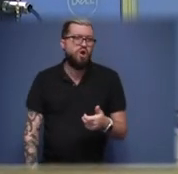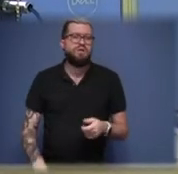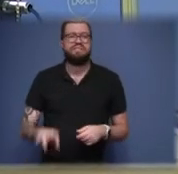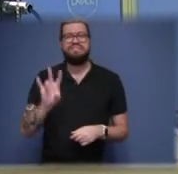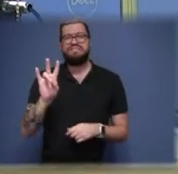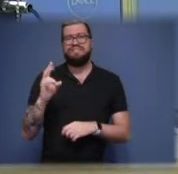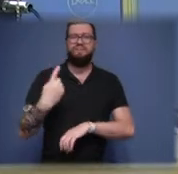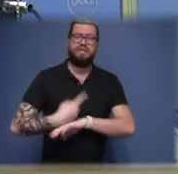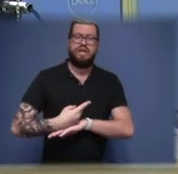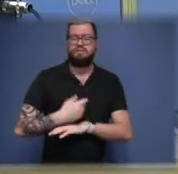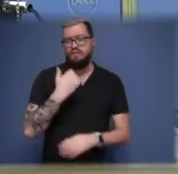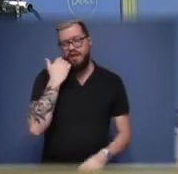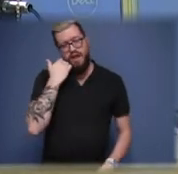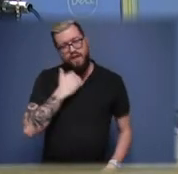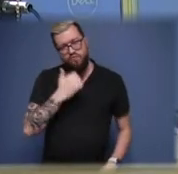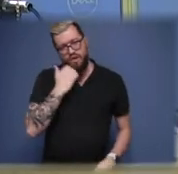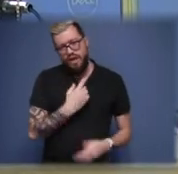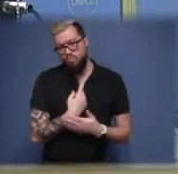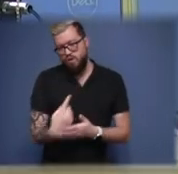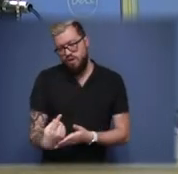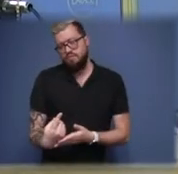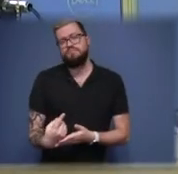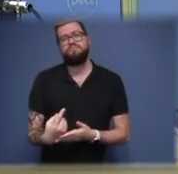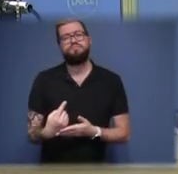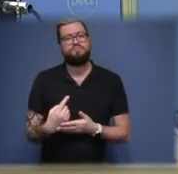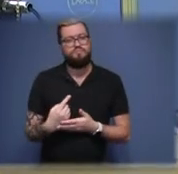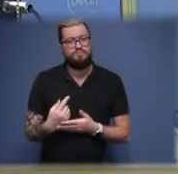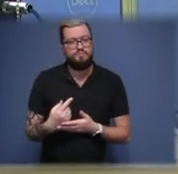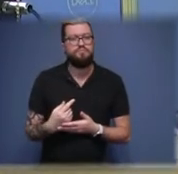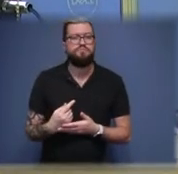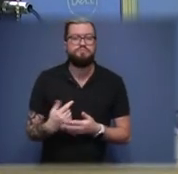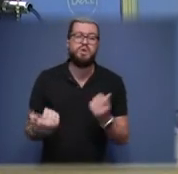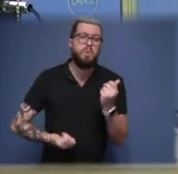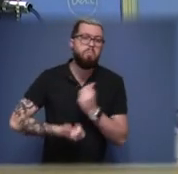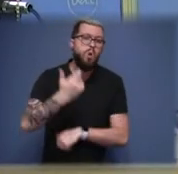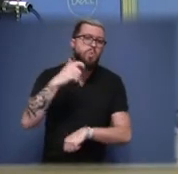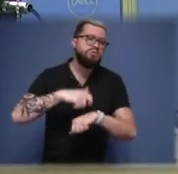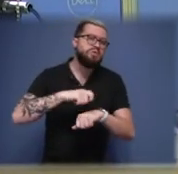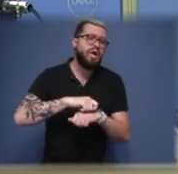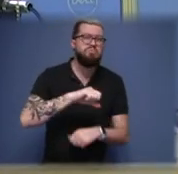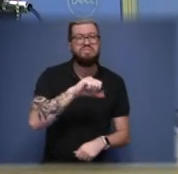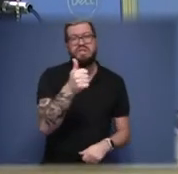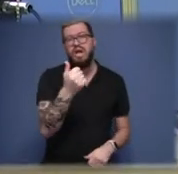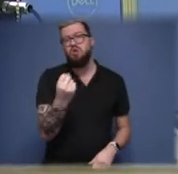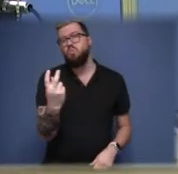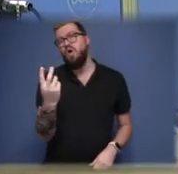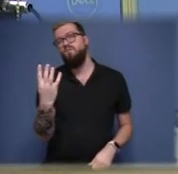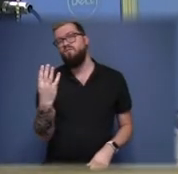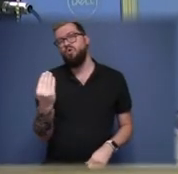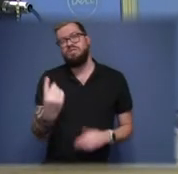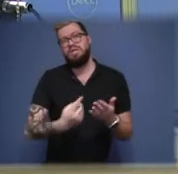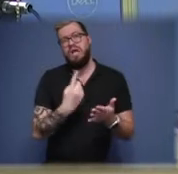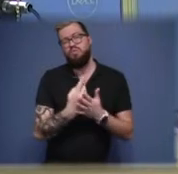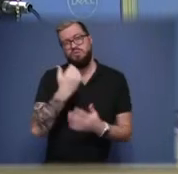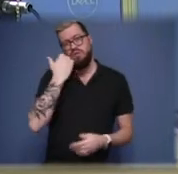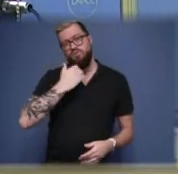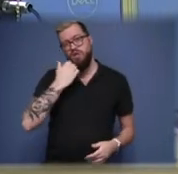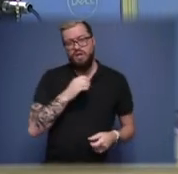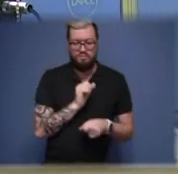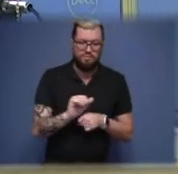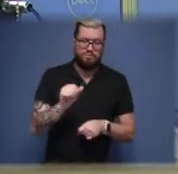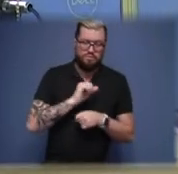7 days a week. Most of the time, 10, 12, 14 hours a day we worked.